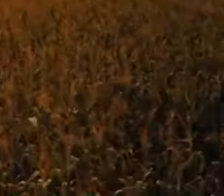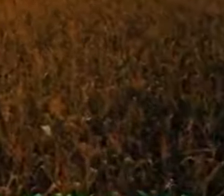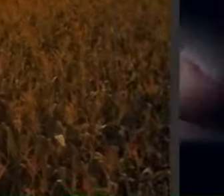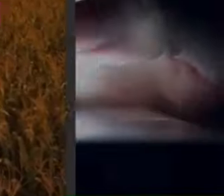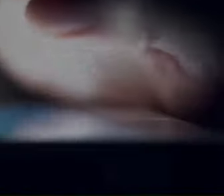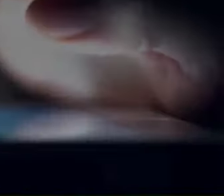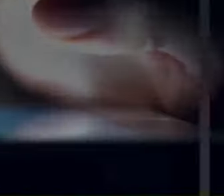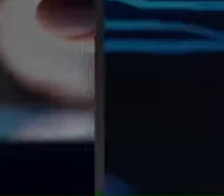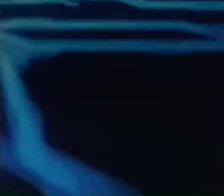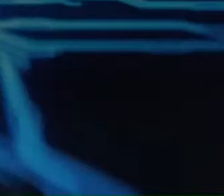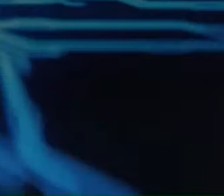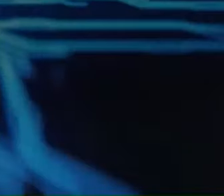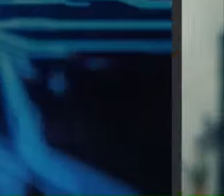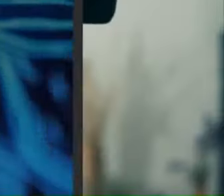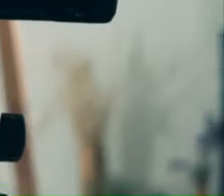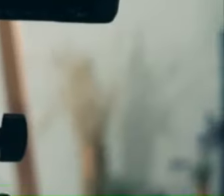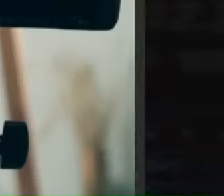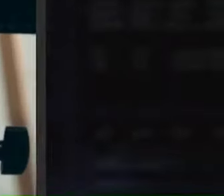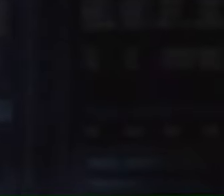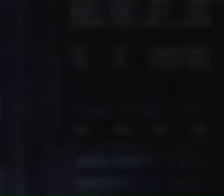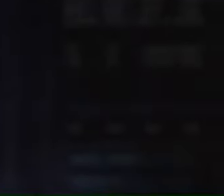Inovar para evoluir.